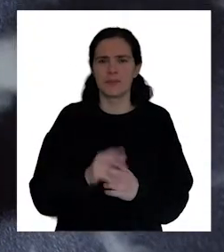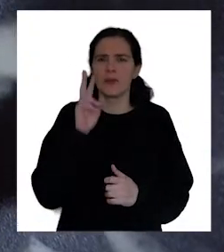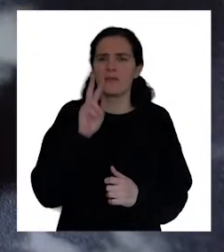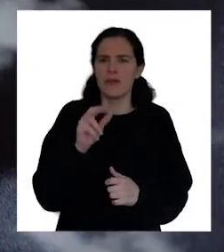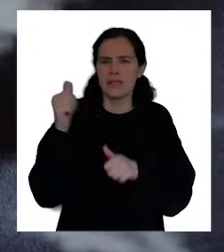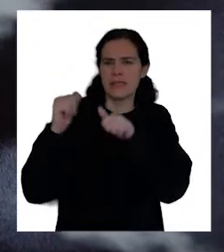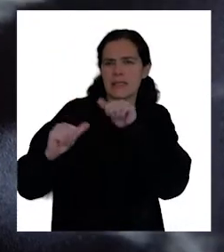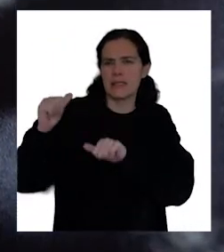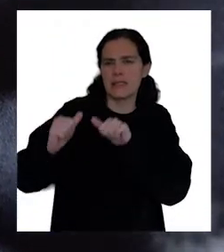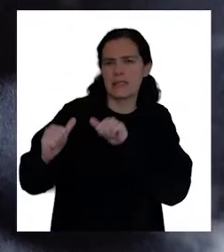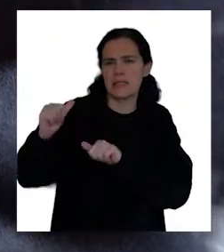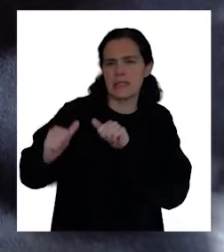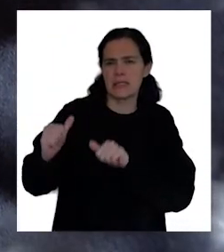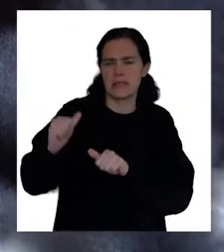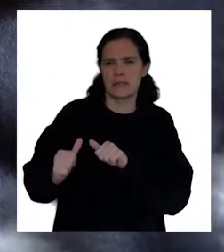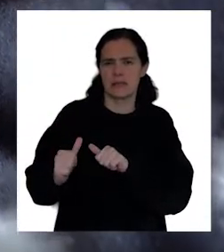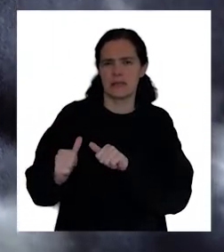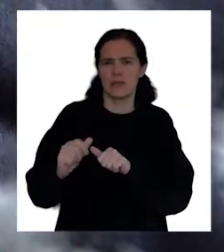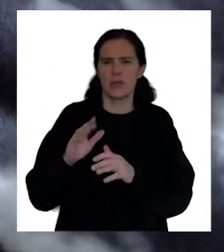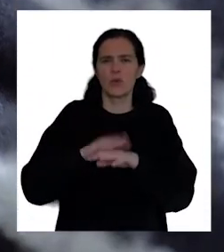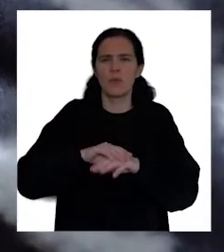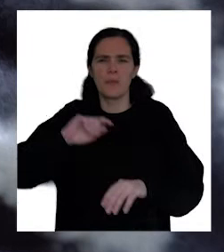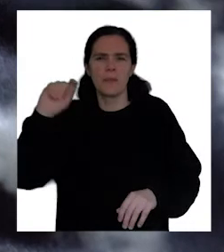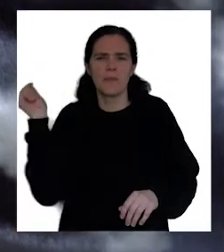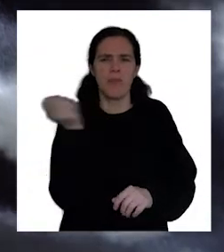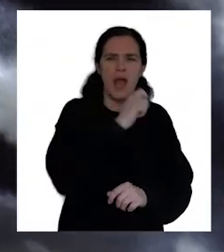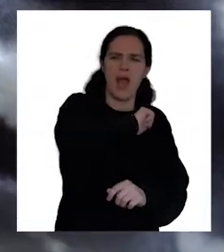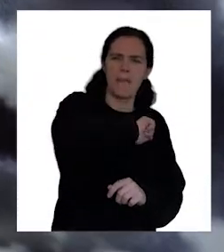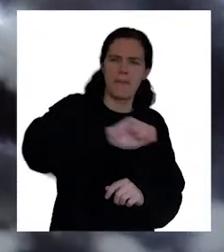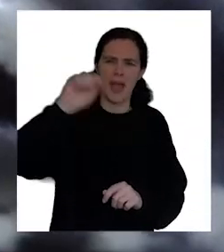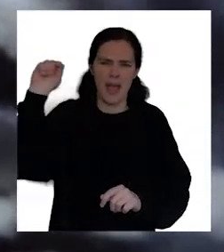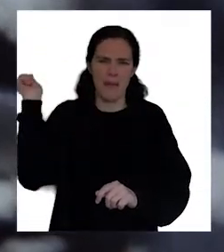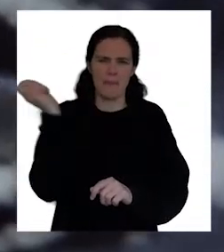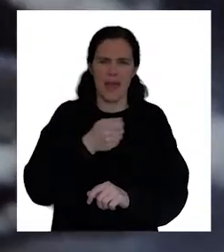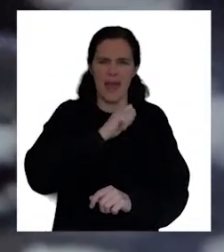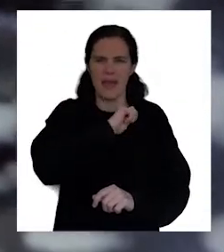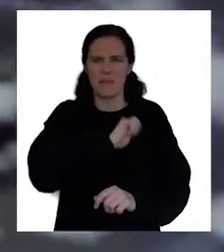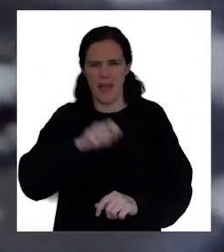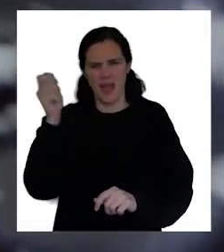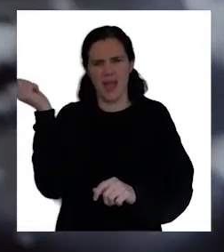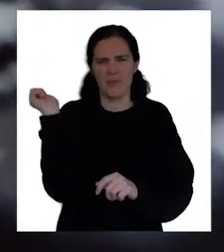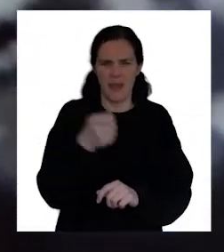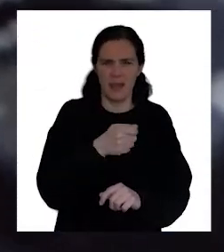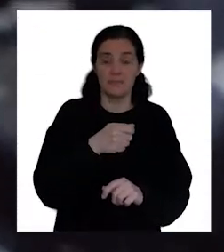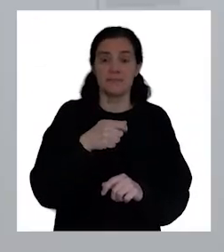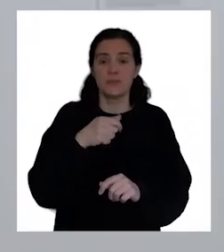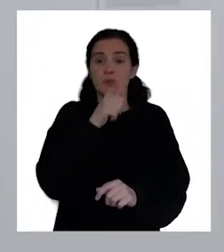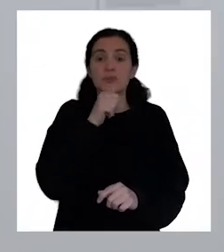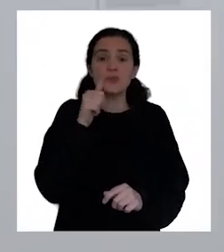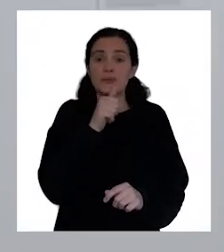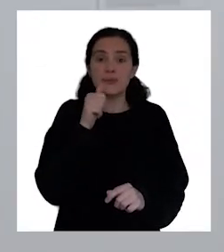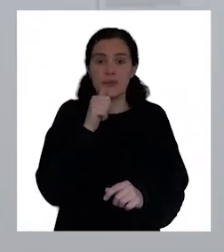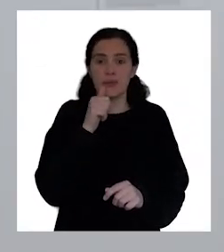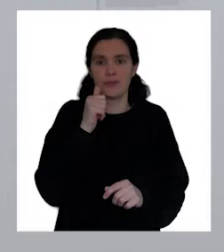back, you see the scars of the whipping that he has endured during